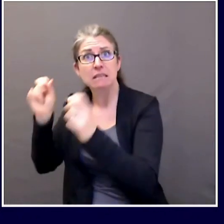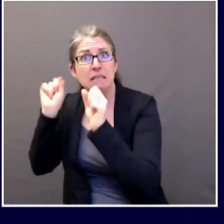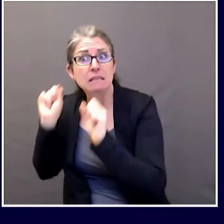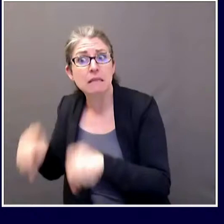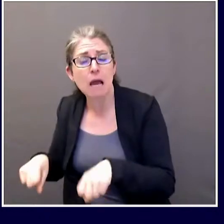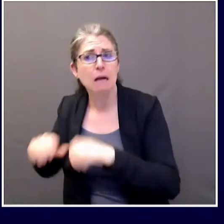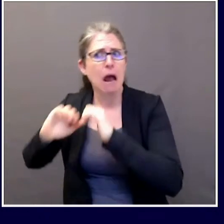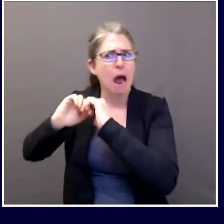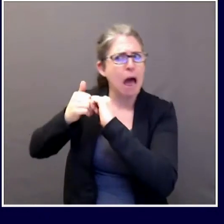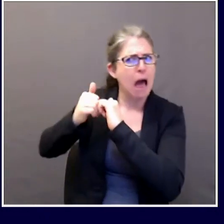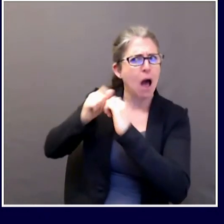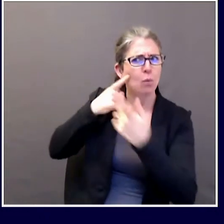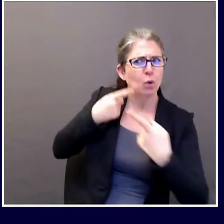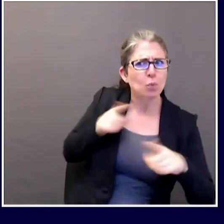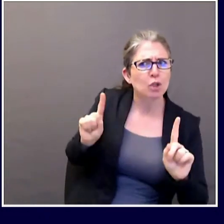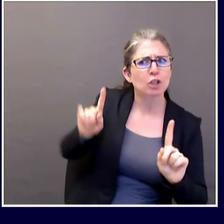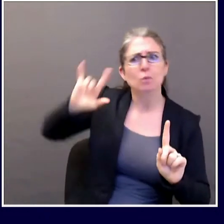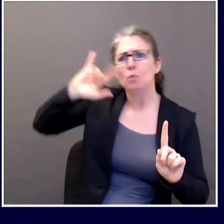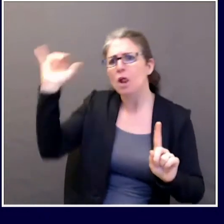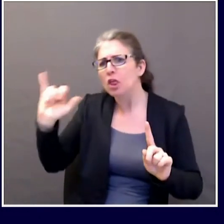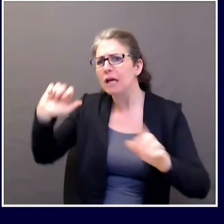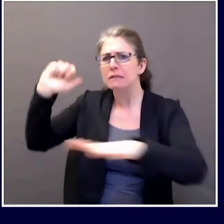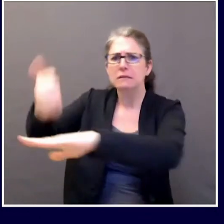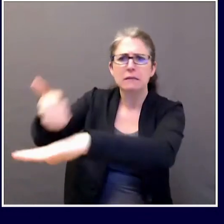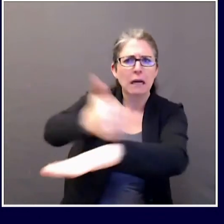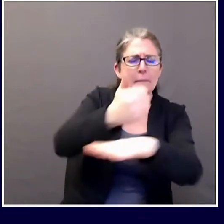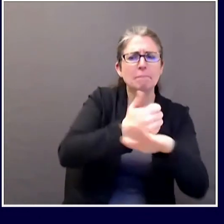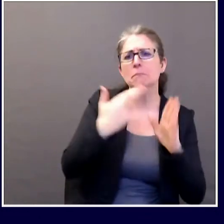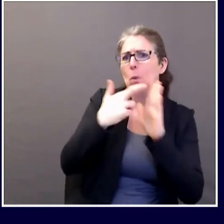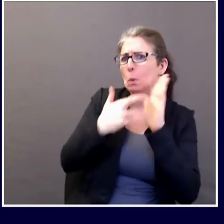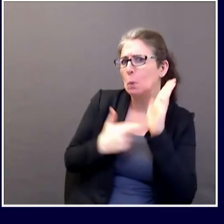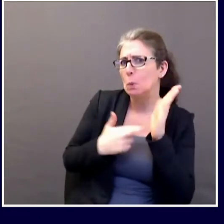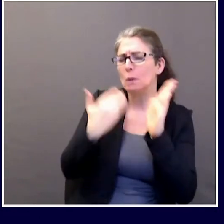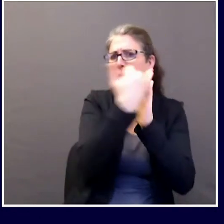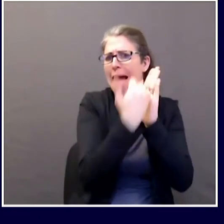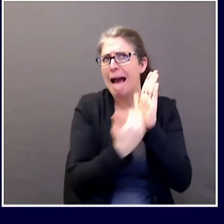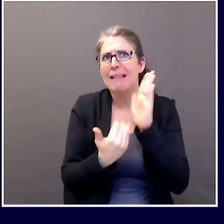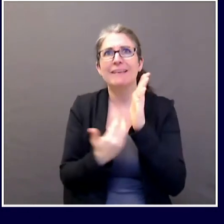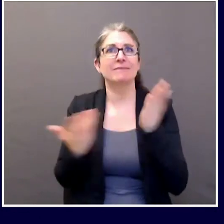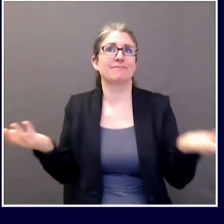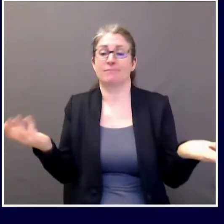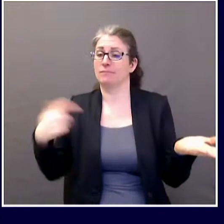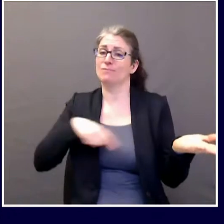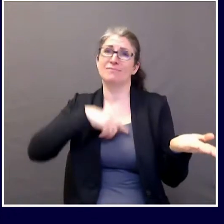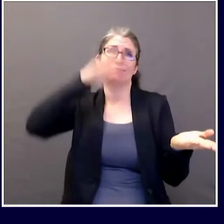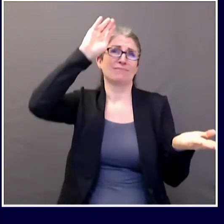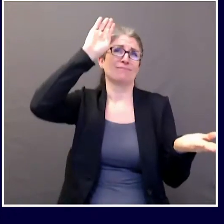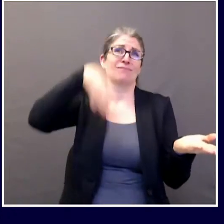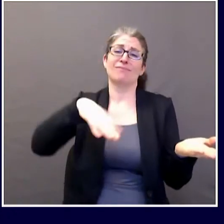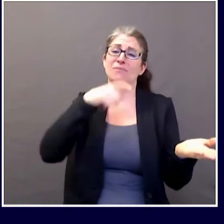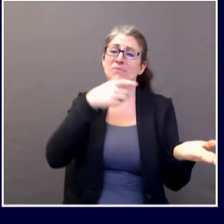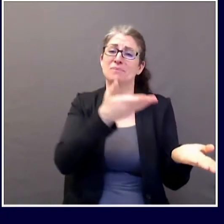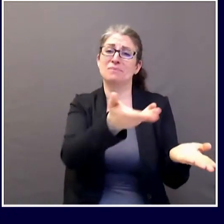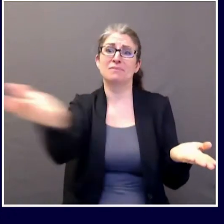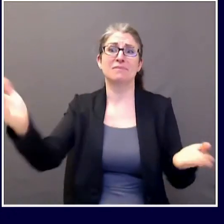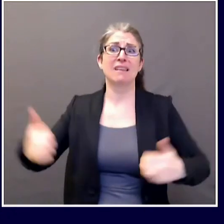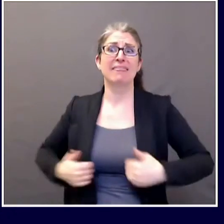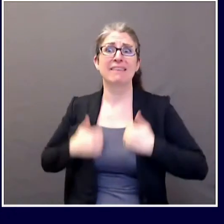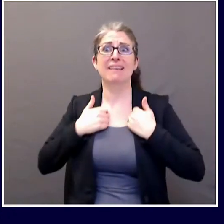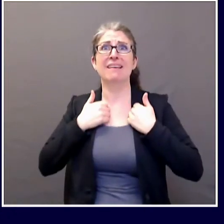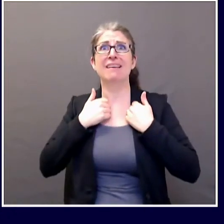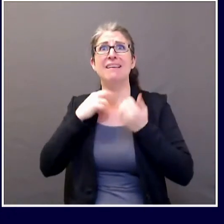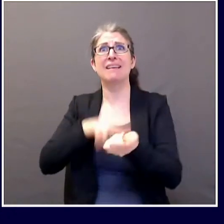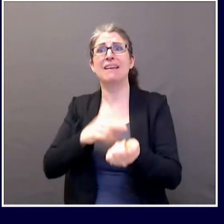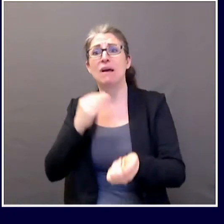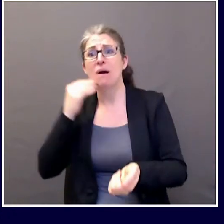important they are to making sure that those who work there, those who live there, don't lose that social connection. So we know how